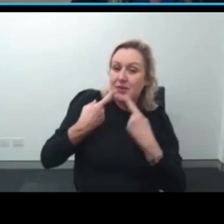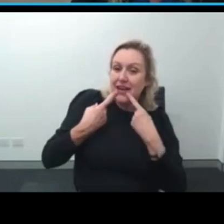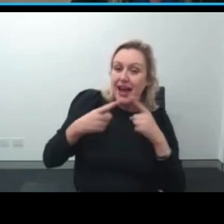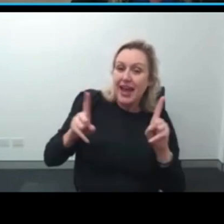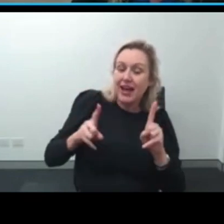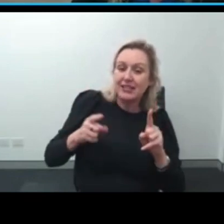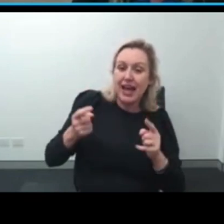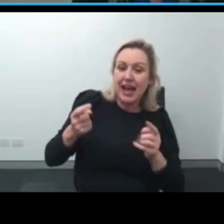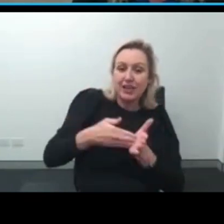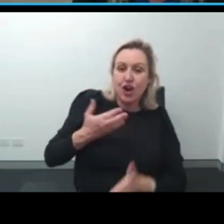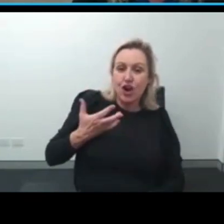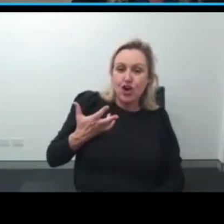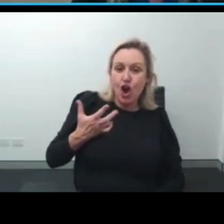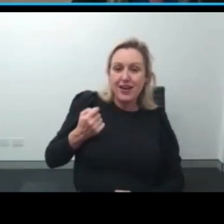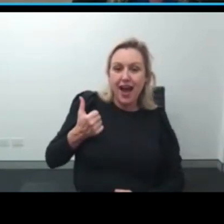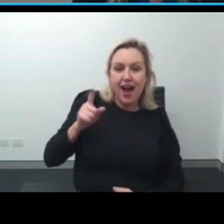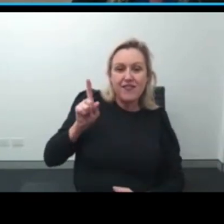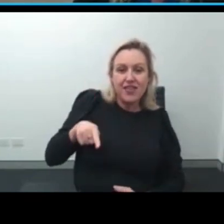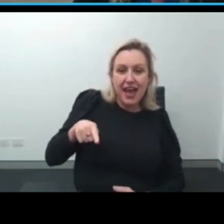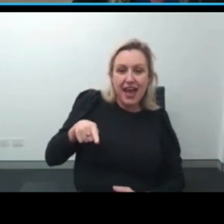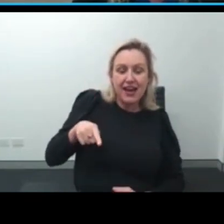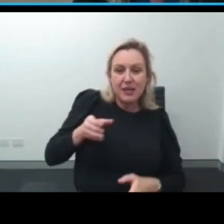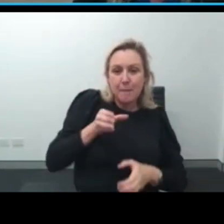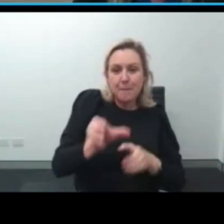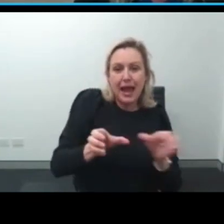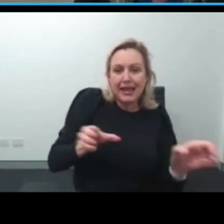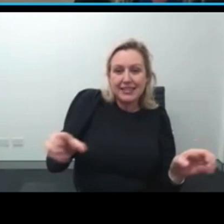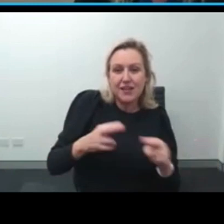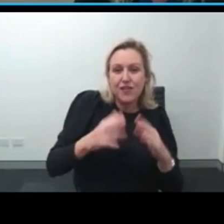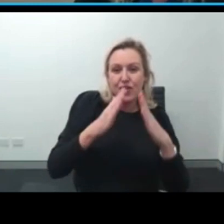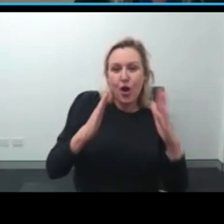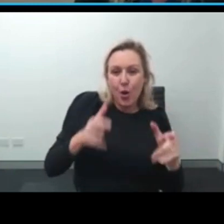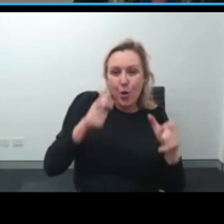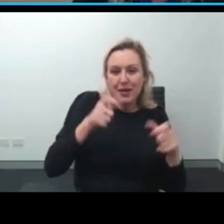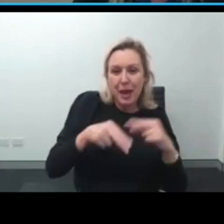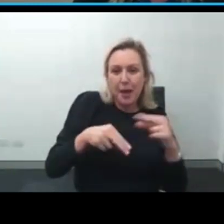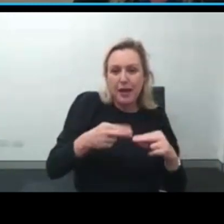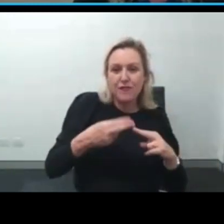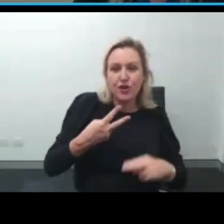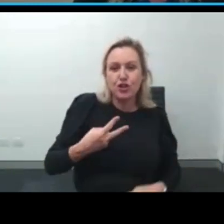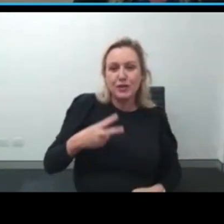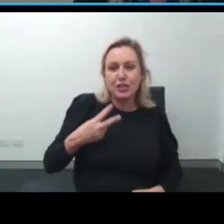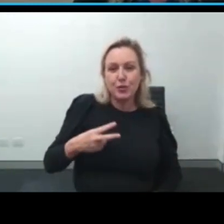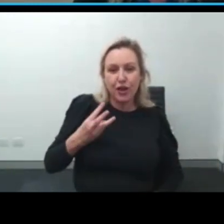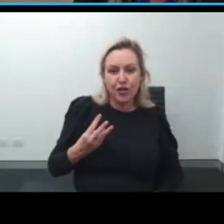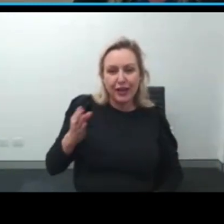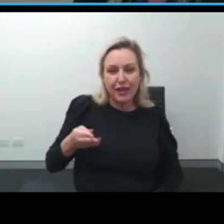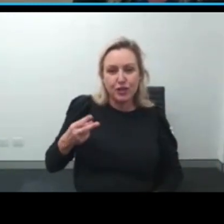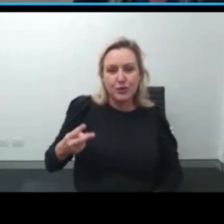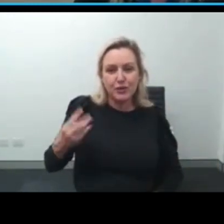additional 9,500 places in the home care packages program for 2023-24. And this is an investment